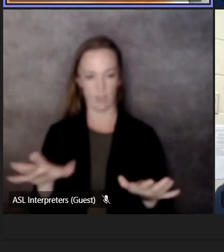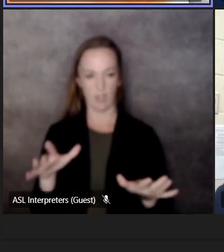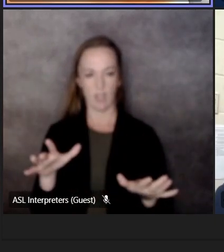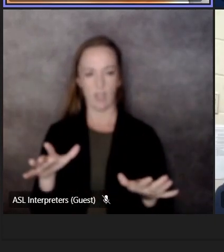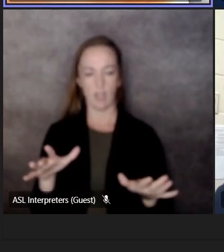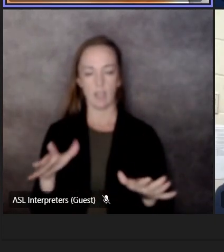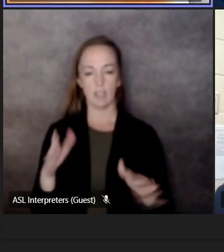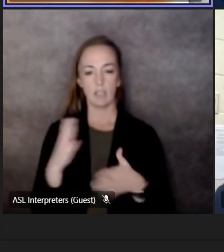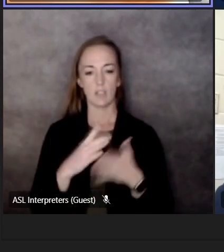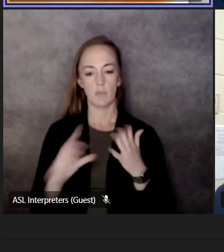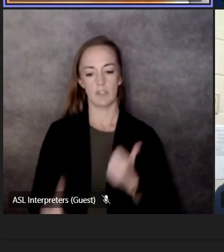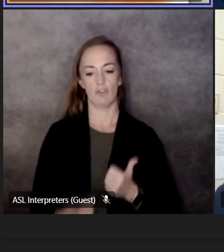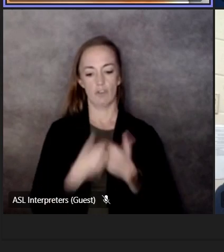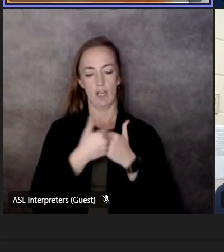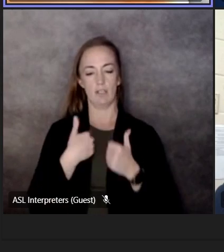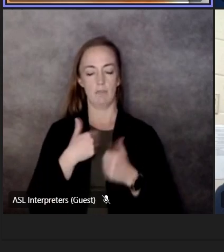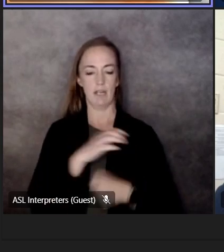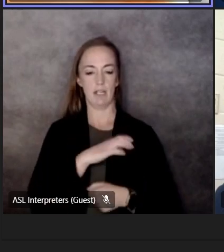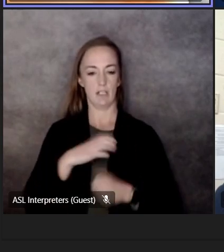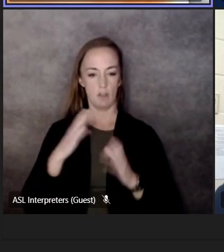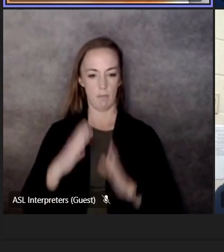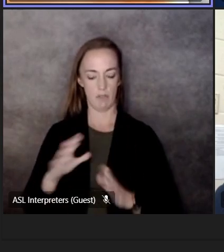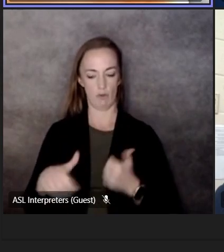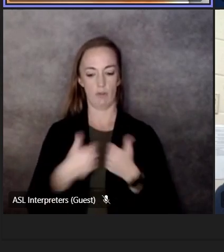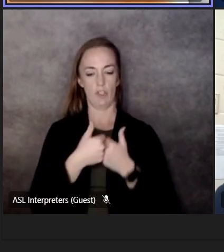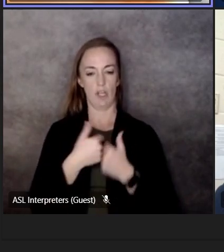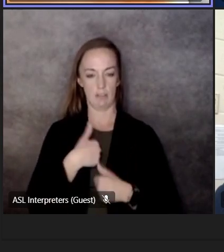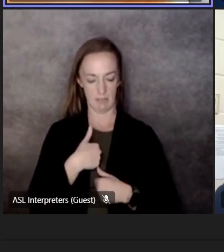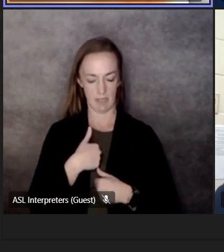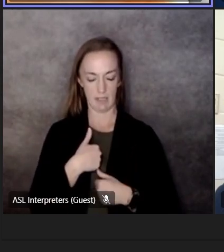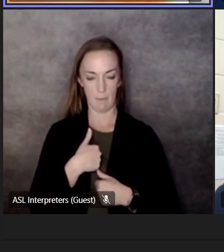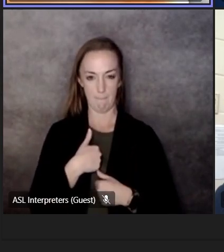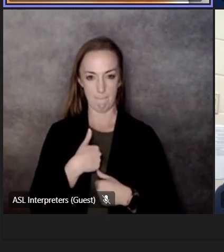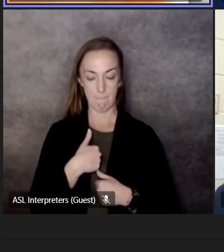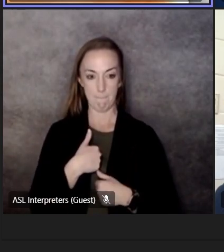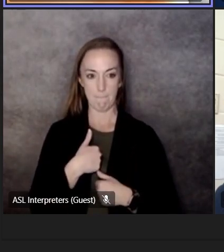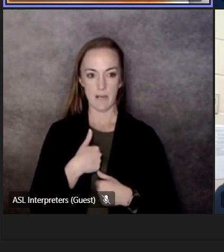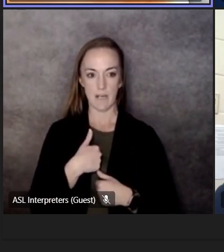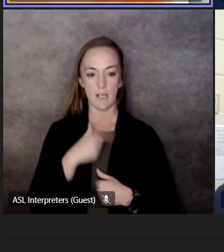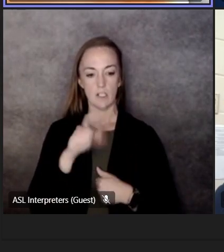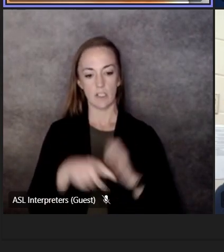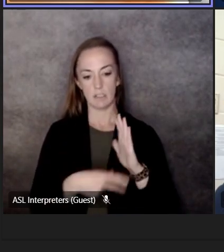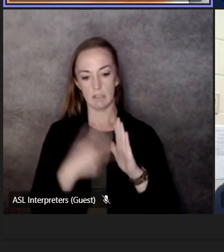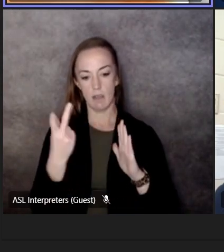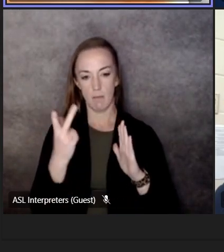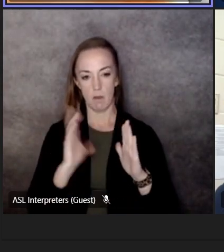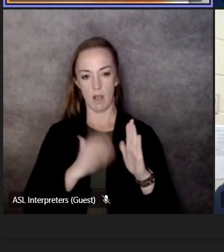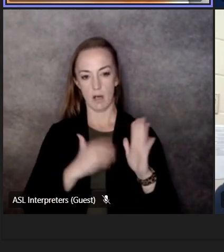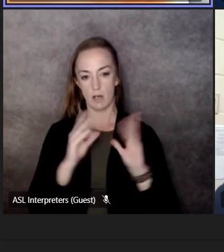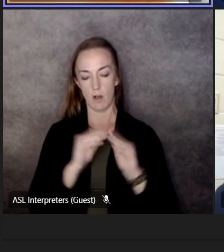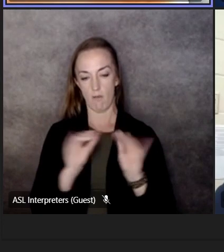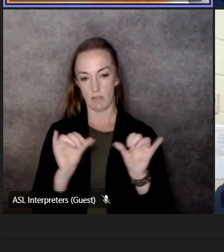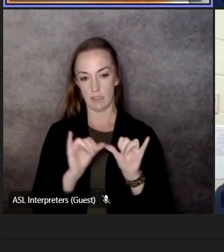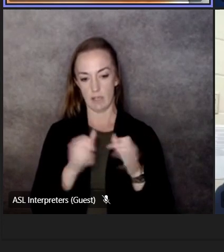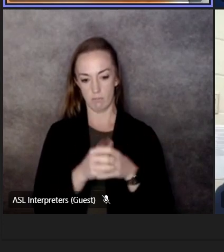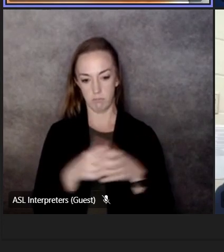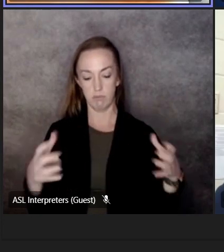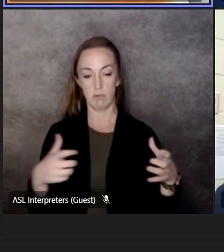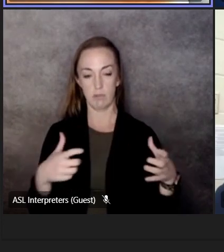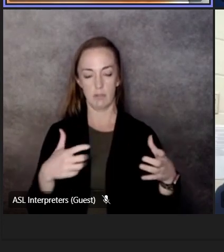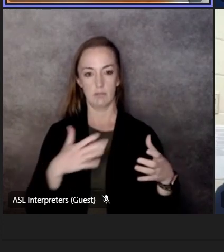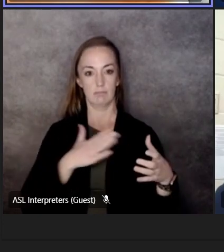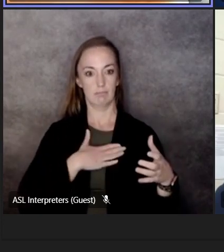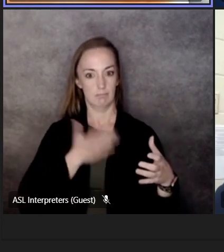Associate Commissioner, Dr. Byron Darnell, and that was to double the size of our conference. I am pleased to report that that goal